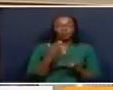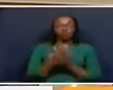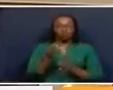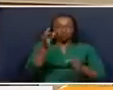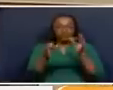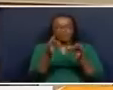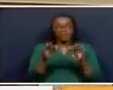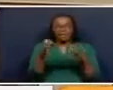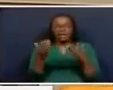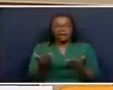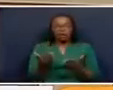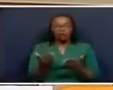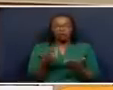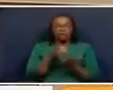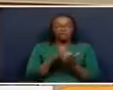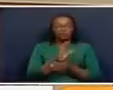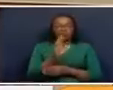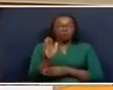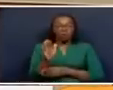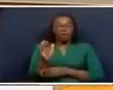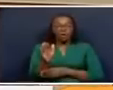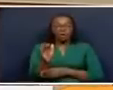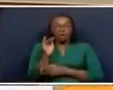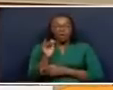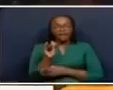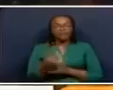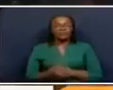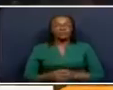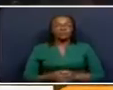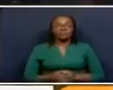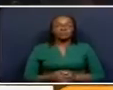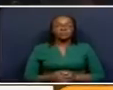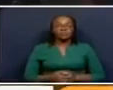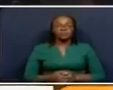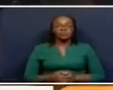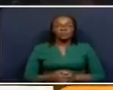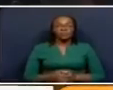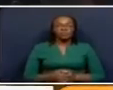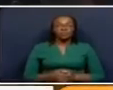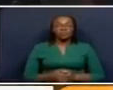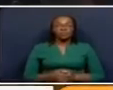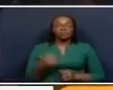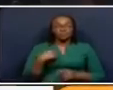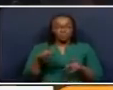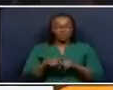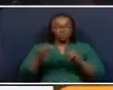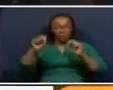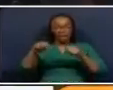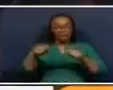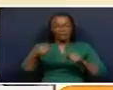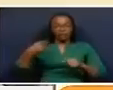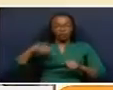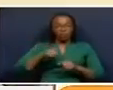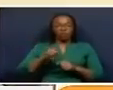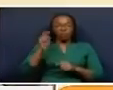of issues that they have been, you know, asked about. Absolutely. Yeah. PLO, do you agree with that? I can't agree more that going forward, we've got to have